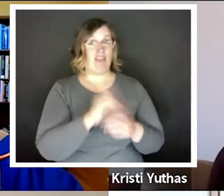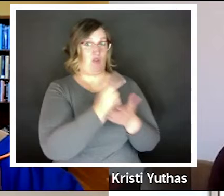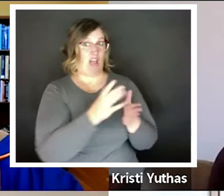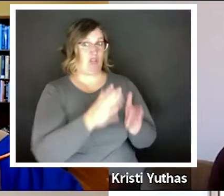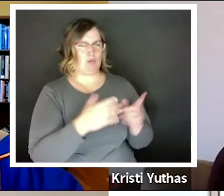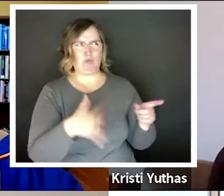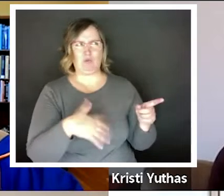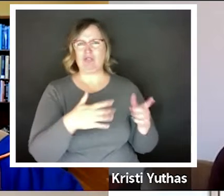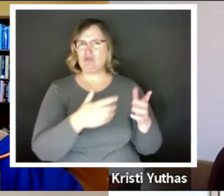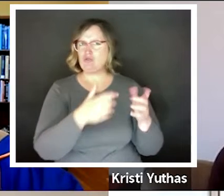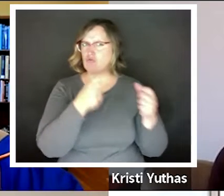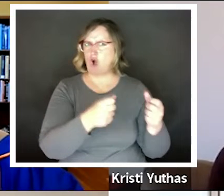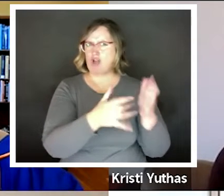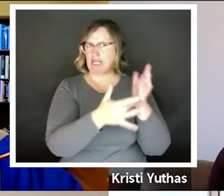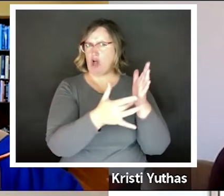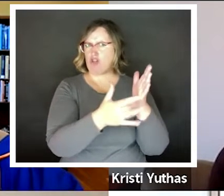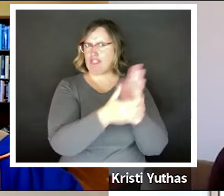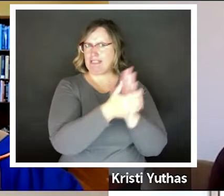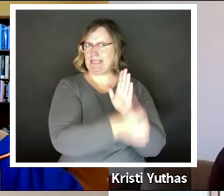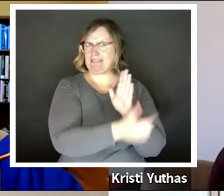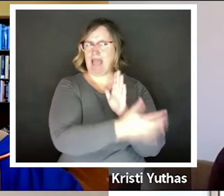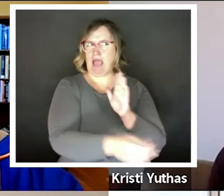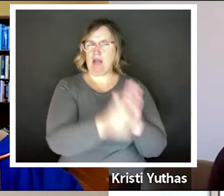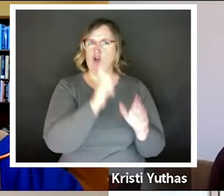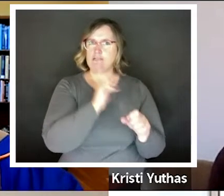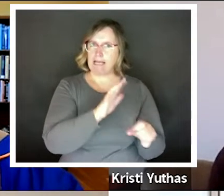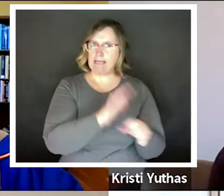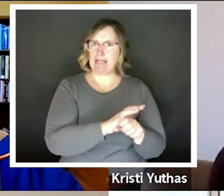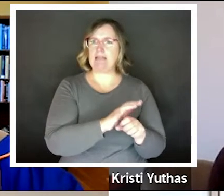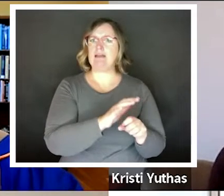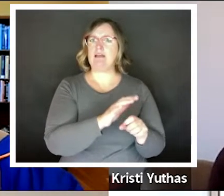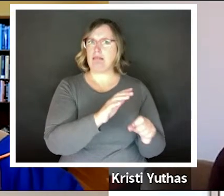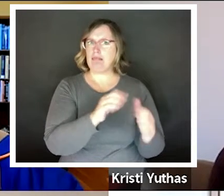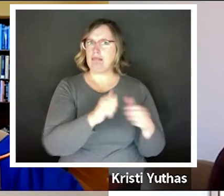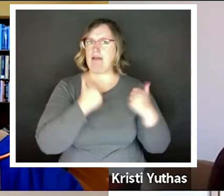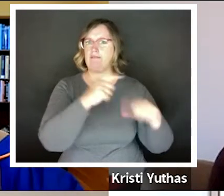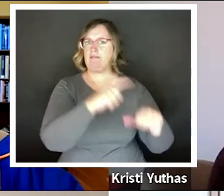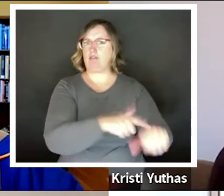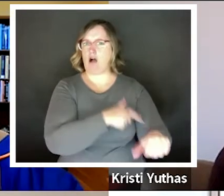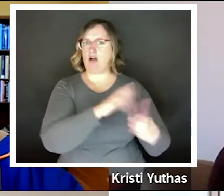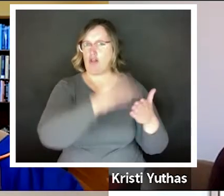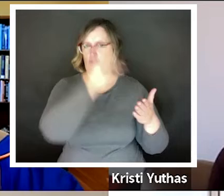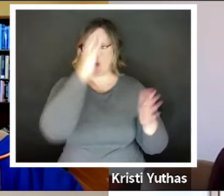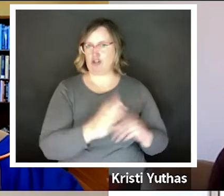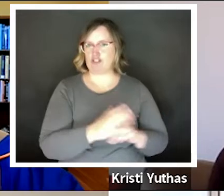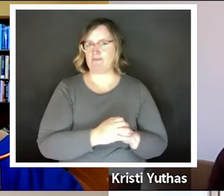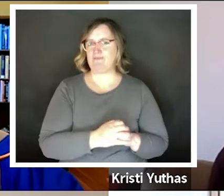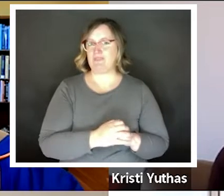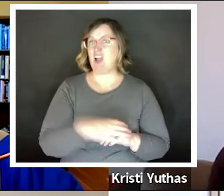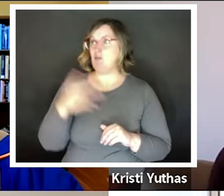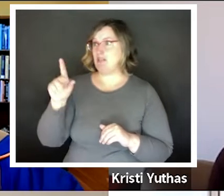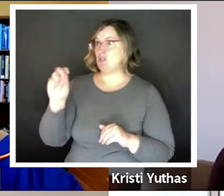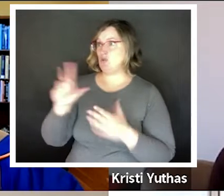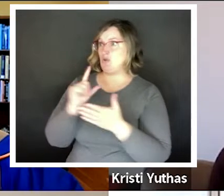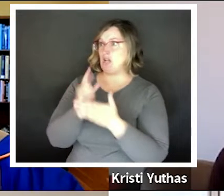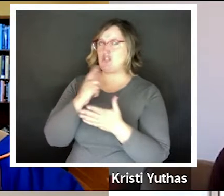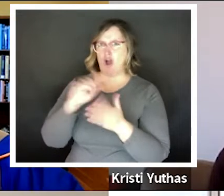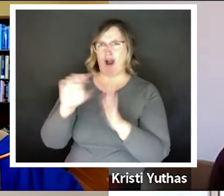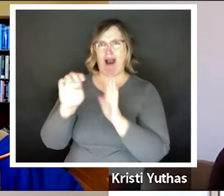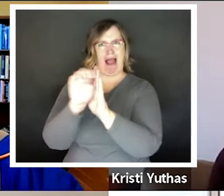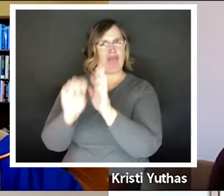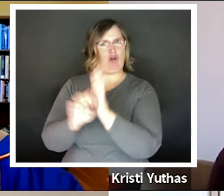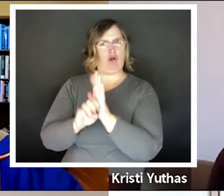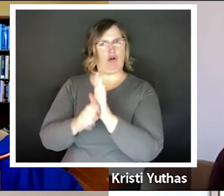have strong technology skills and are dedicated lifelong learners. Our PSU graduates are ethical and act